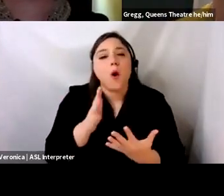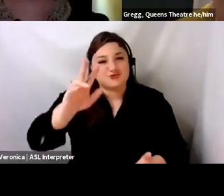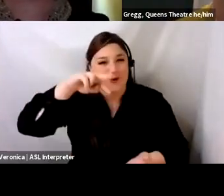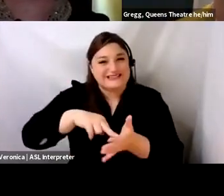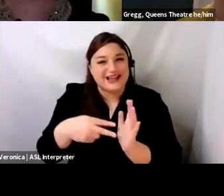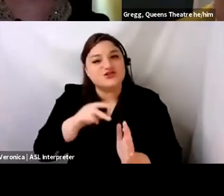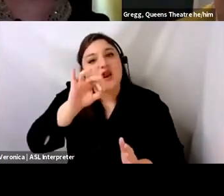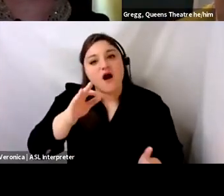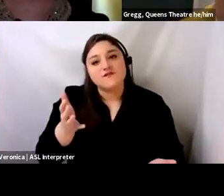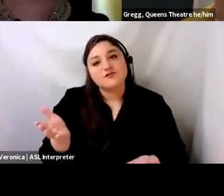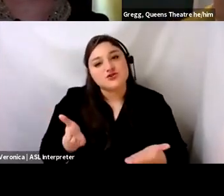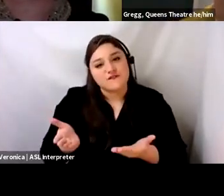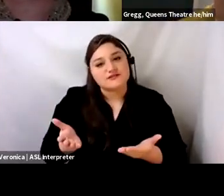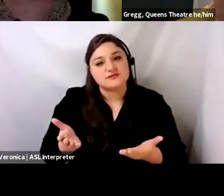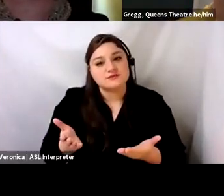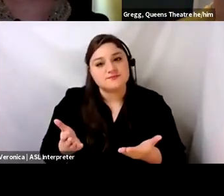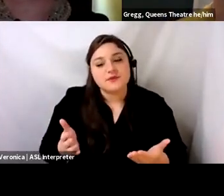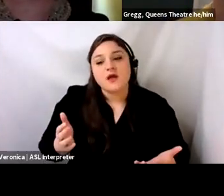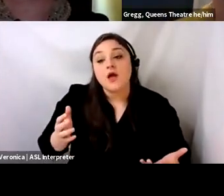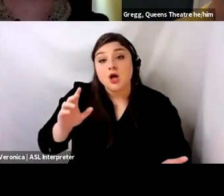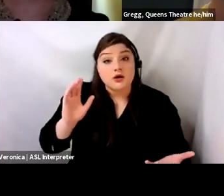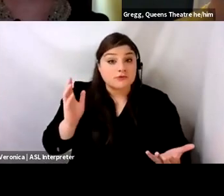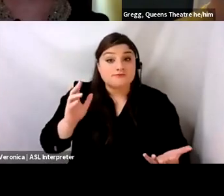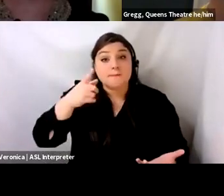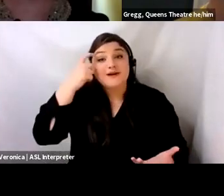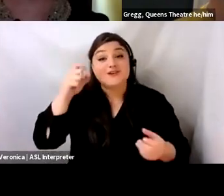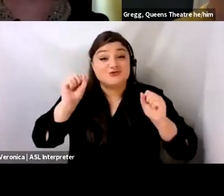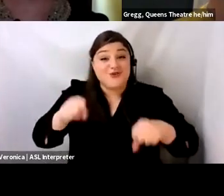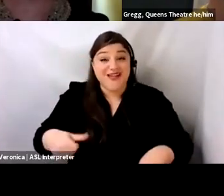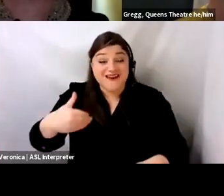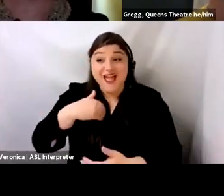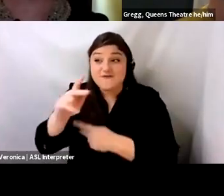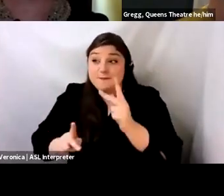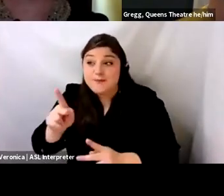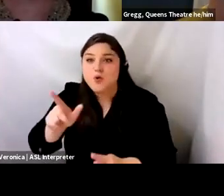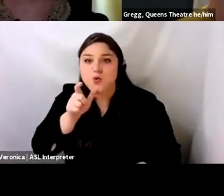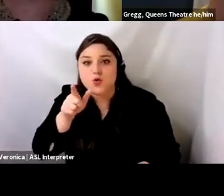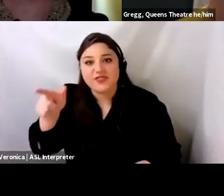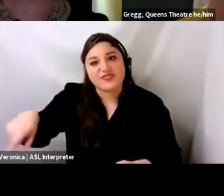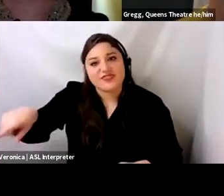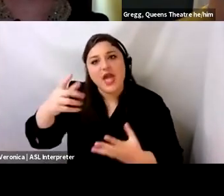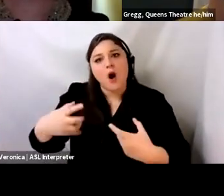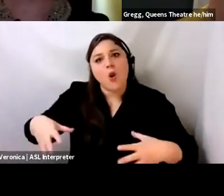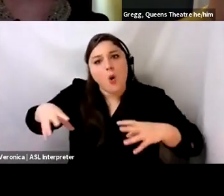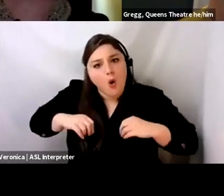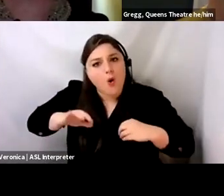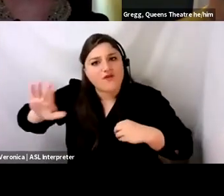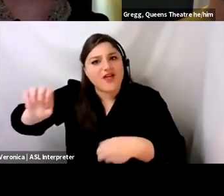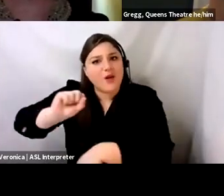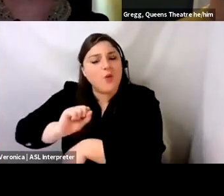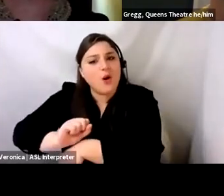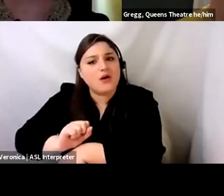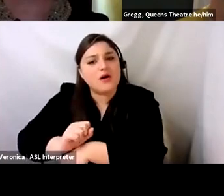ownership. So there's a lot that can be, so, so there's ownership and creativity and connection with other people.